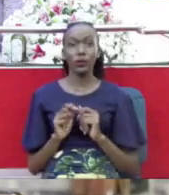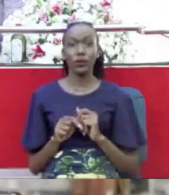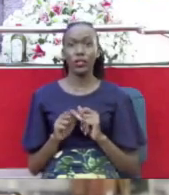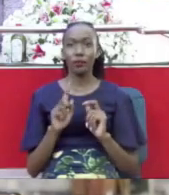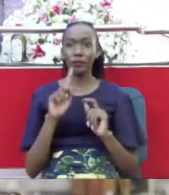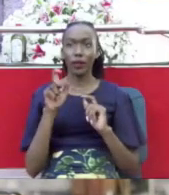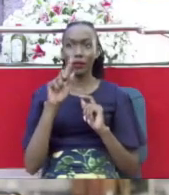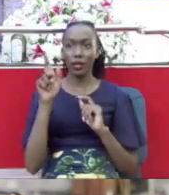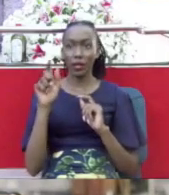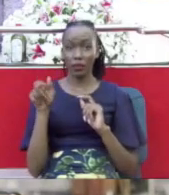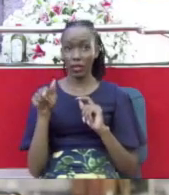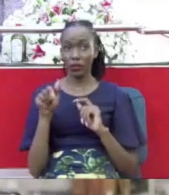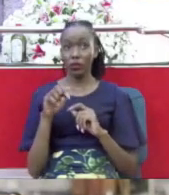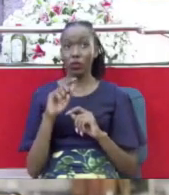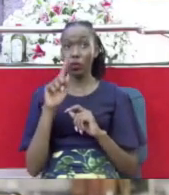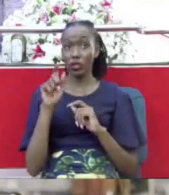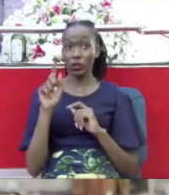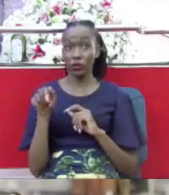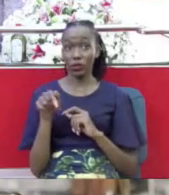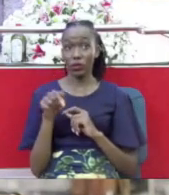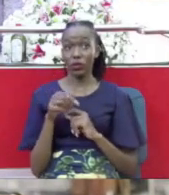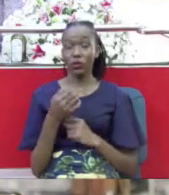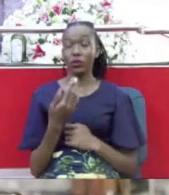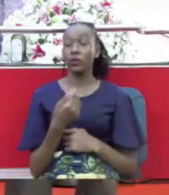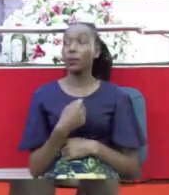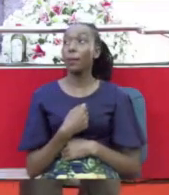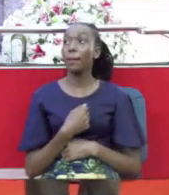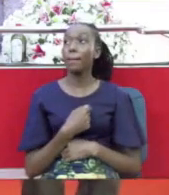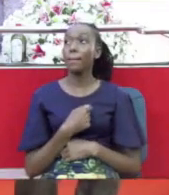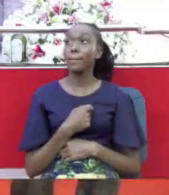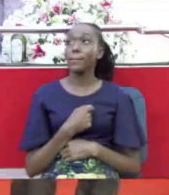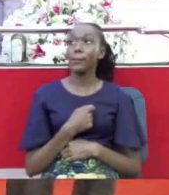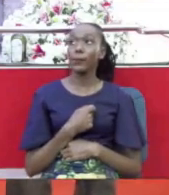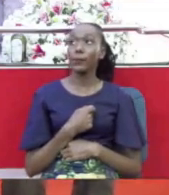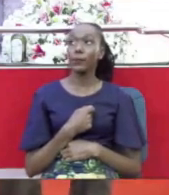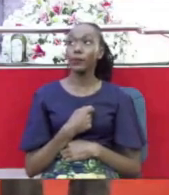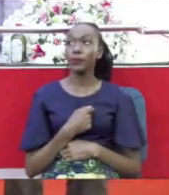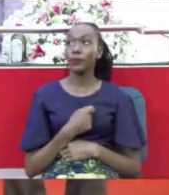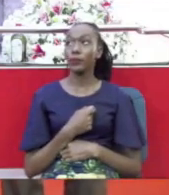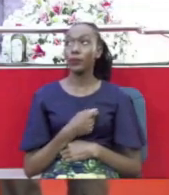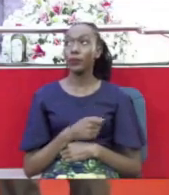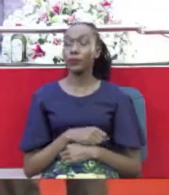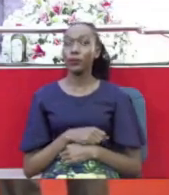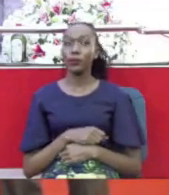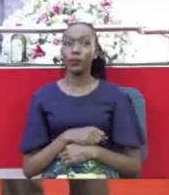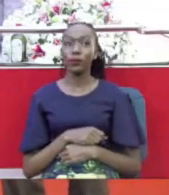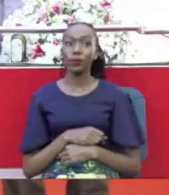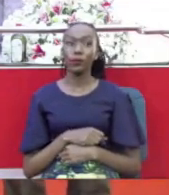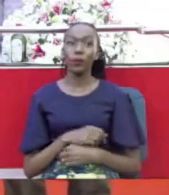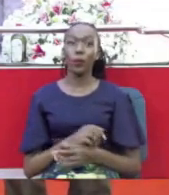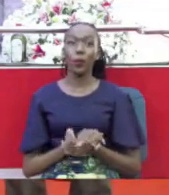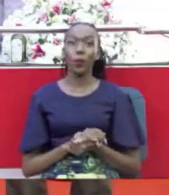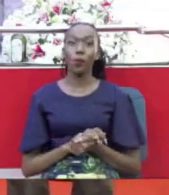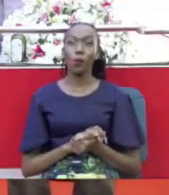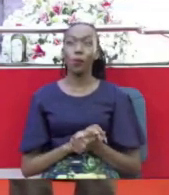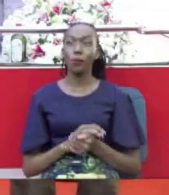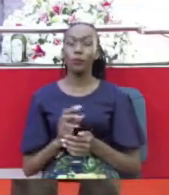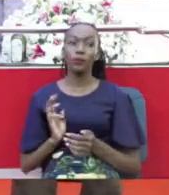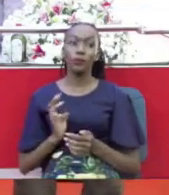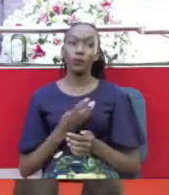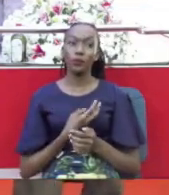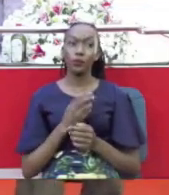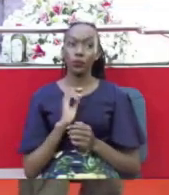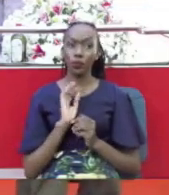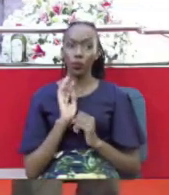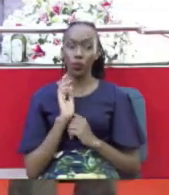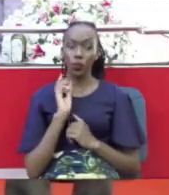be looking at the biblical text, we shall be looking at our context, and we shall be looking at our prospects. Tutakuwa tunajiuliza maswali